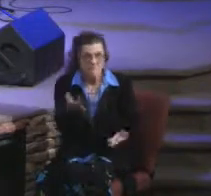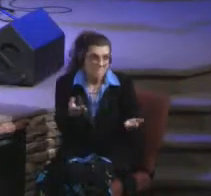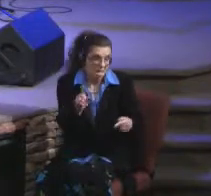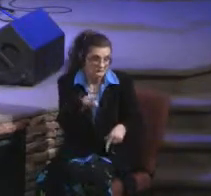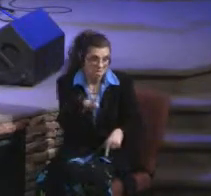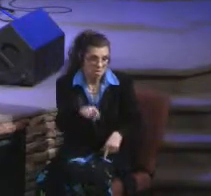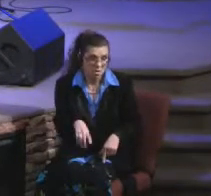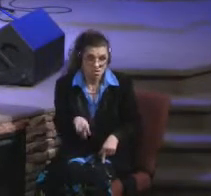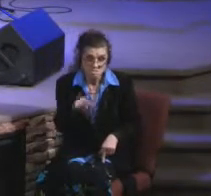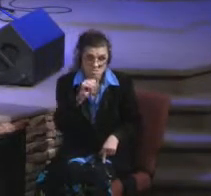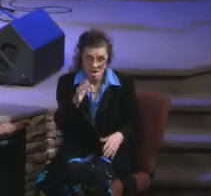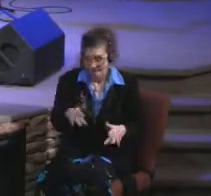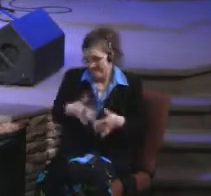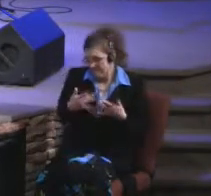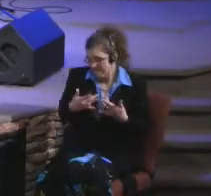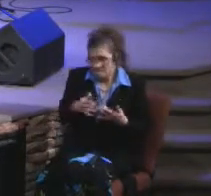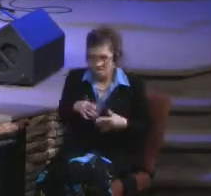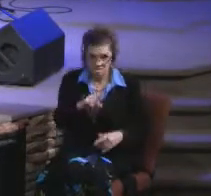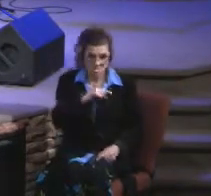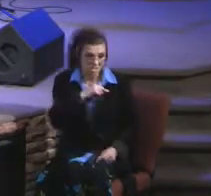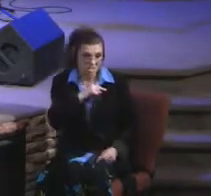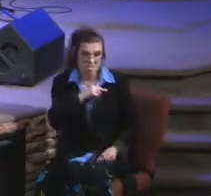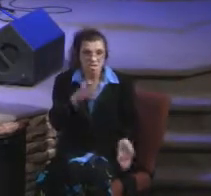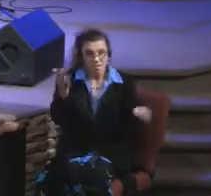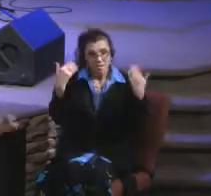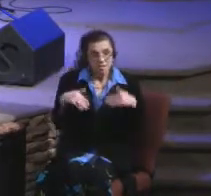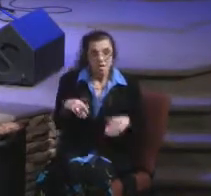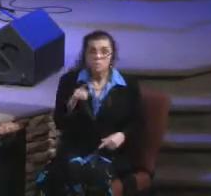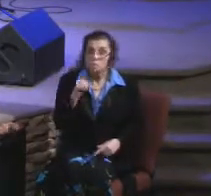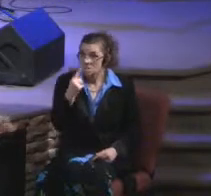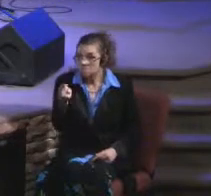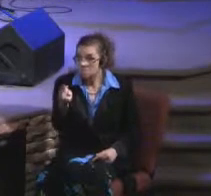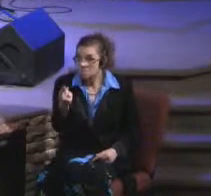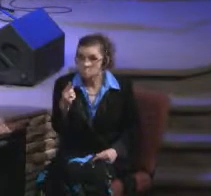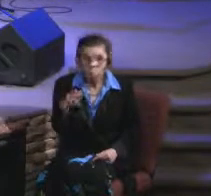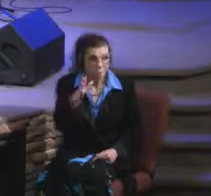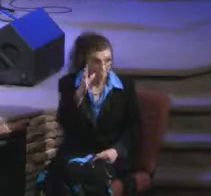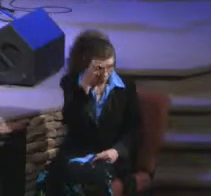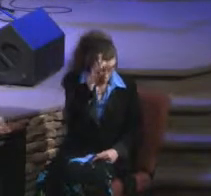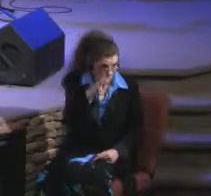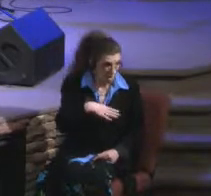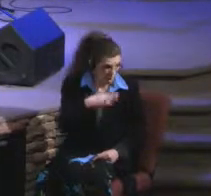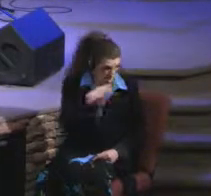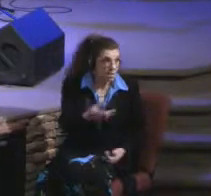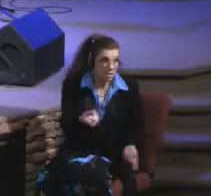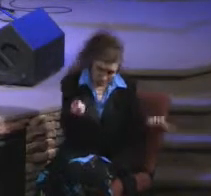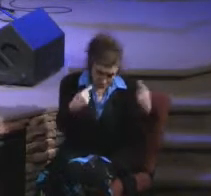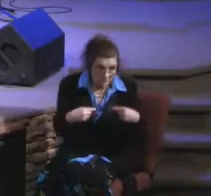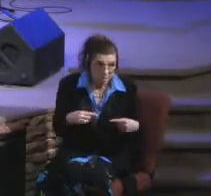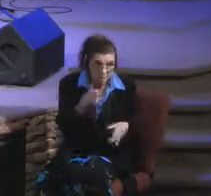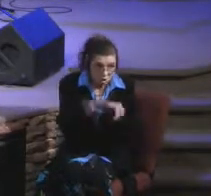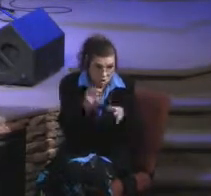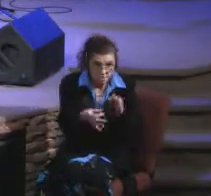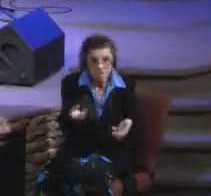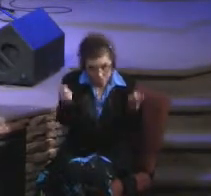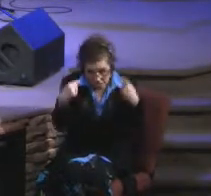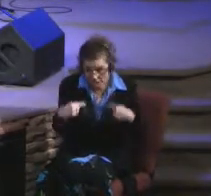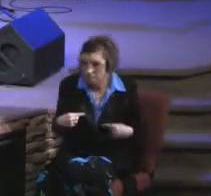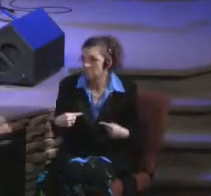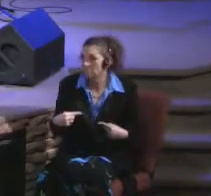and maybe you've not even felt any judgment over yourself. But let me tell you something, sir, ma'am, it's coming. Judgment is coming.